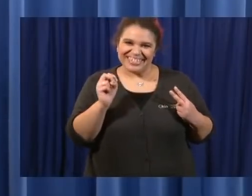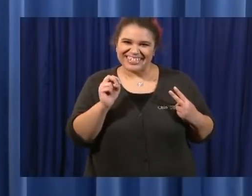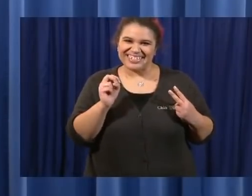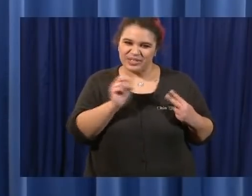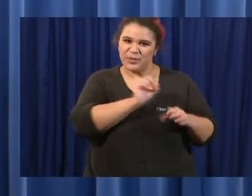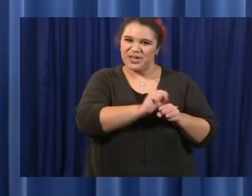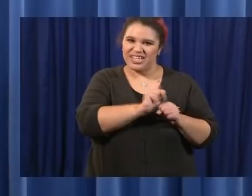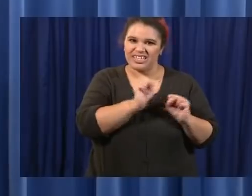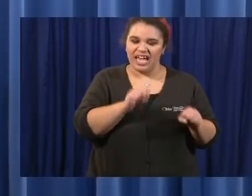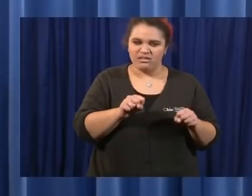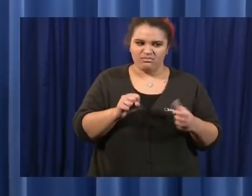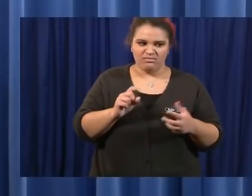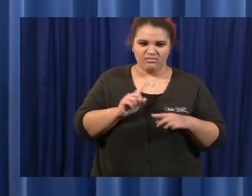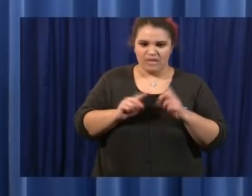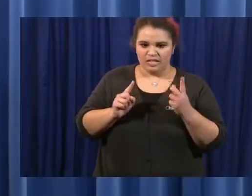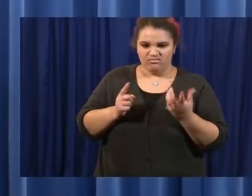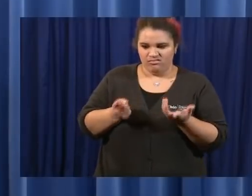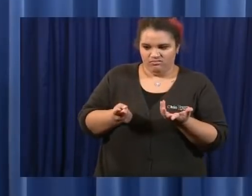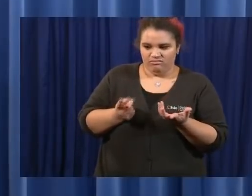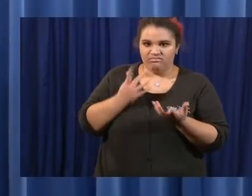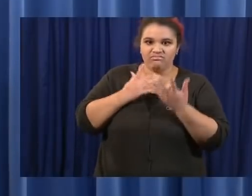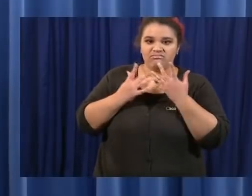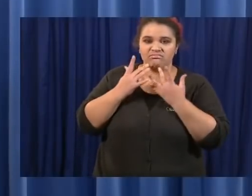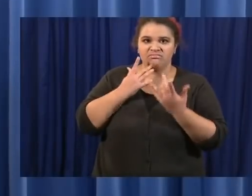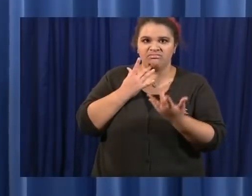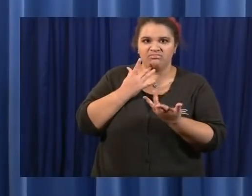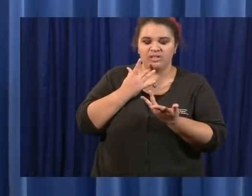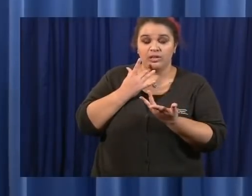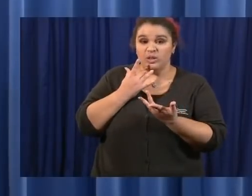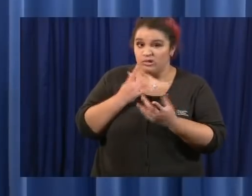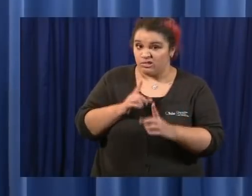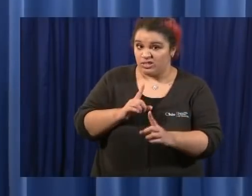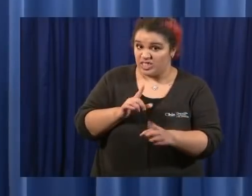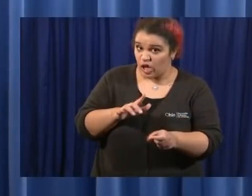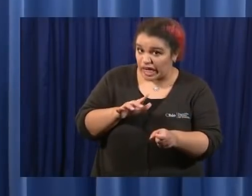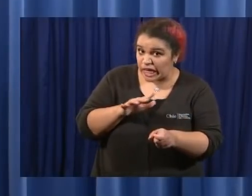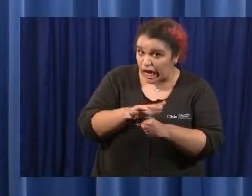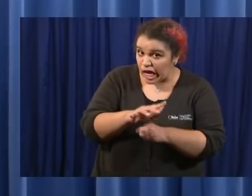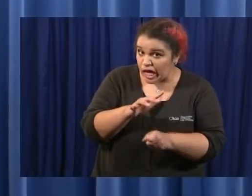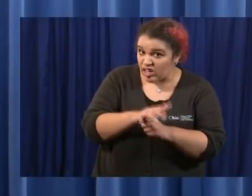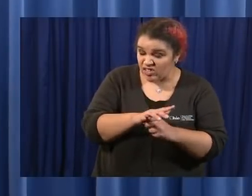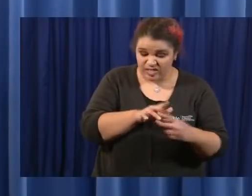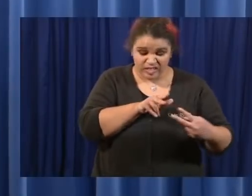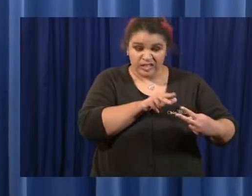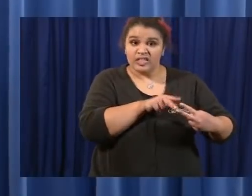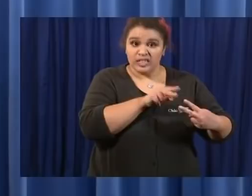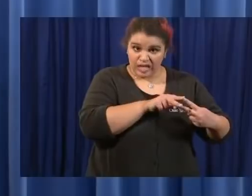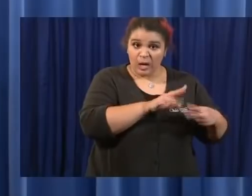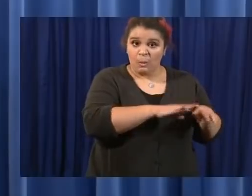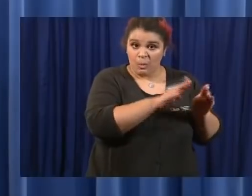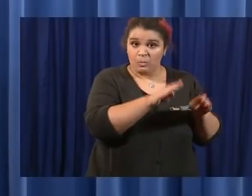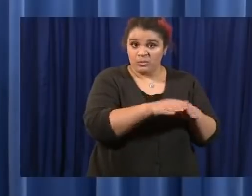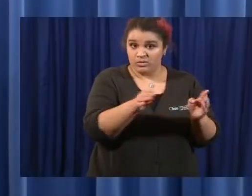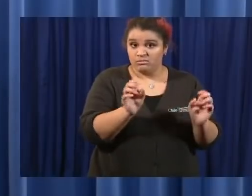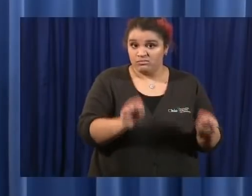and there's been some shortages. So at this point, is there enough PPE for some of those people to safely go back to work at this